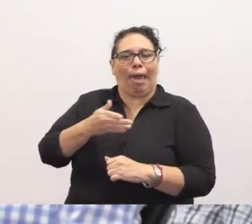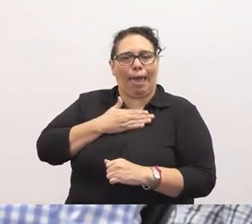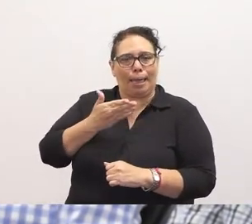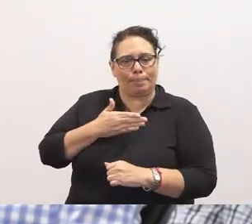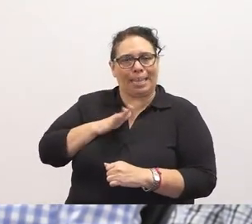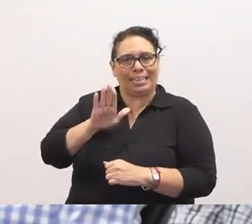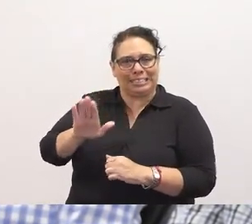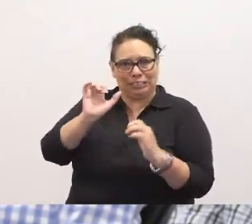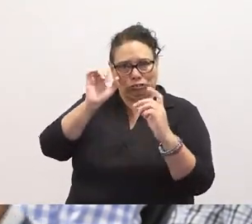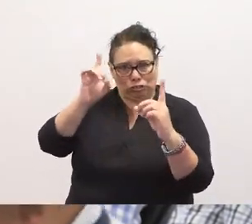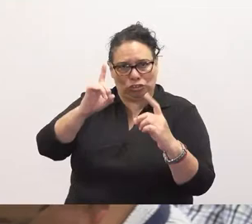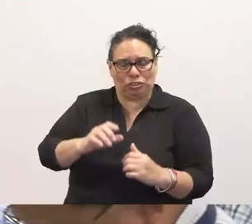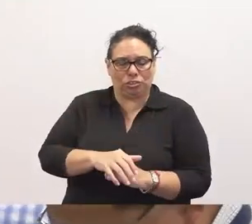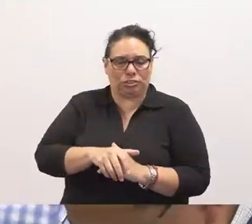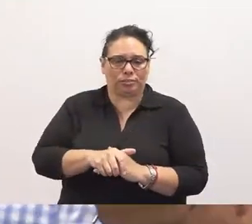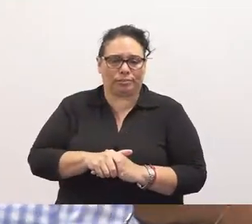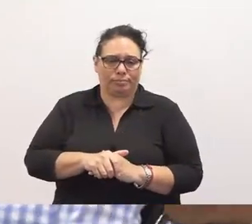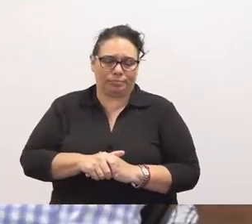his education.